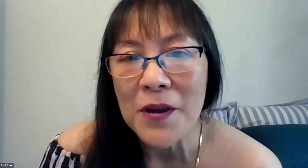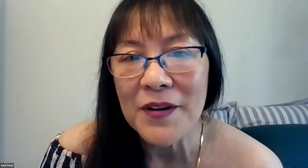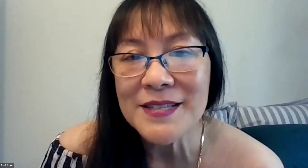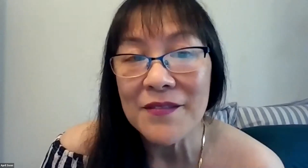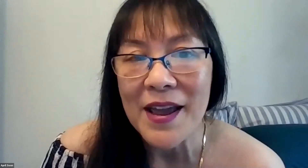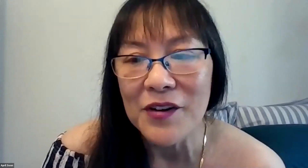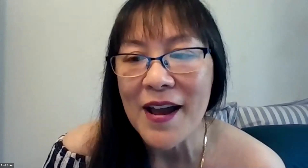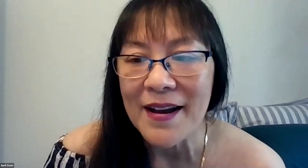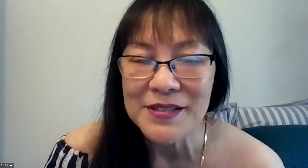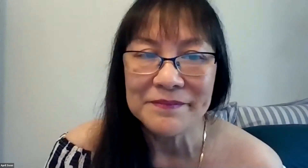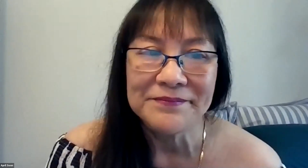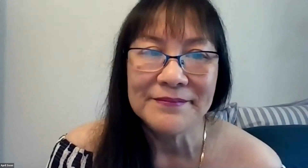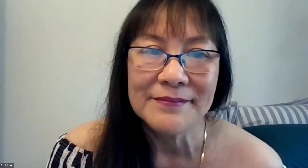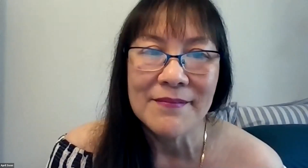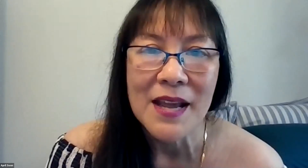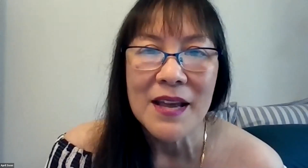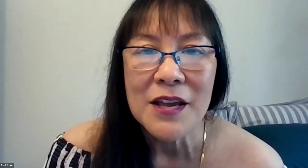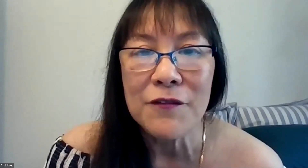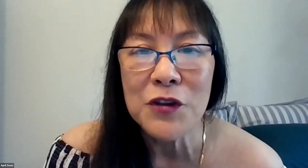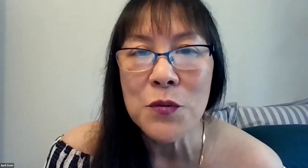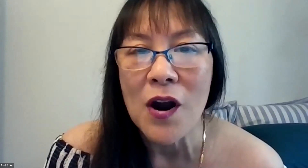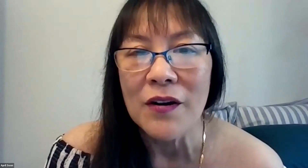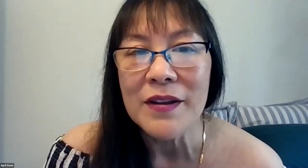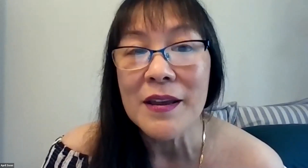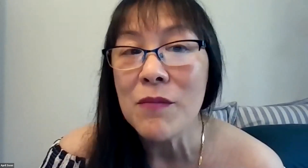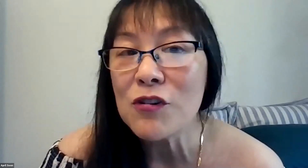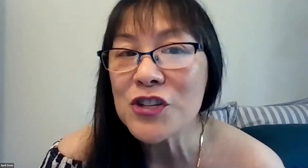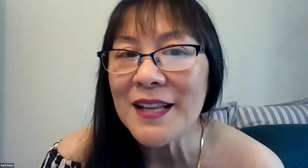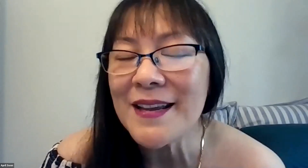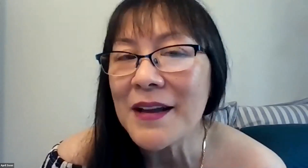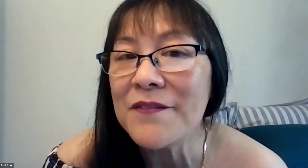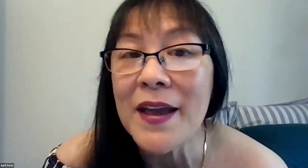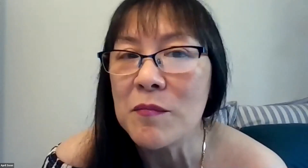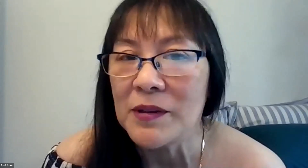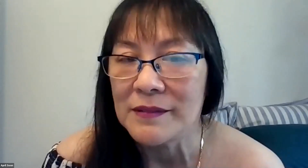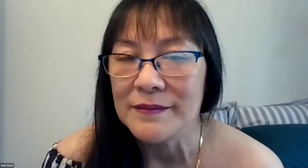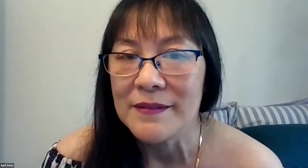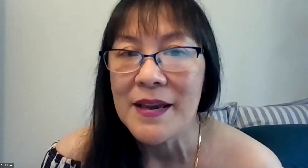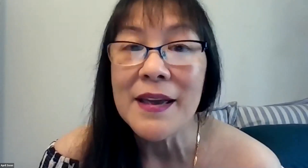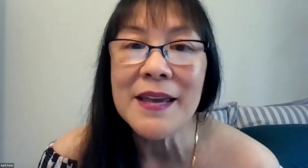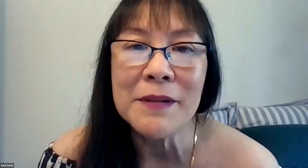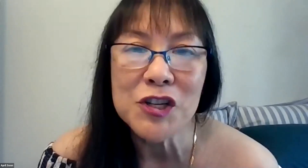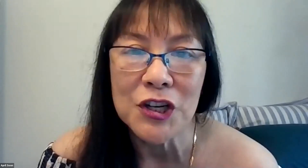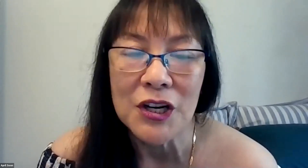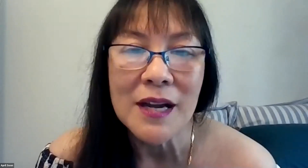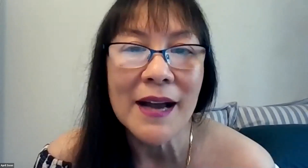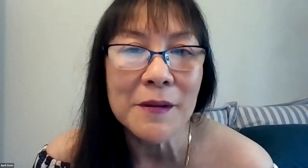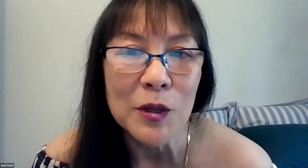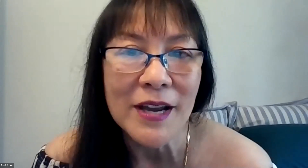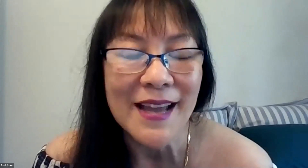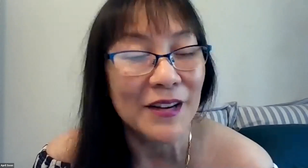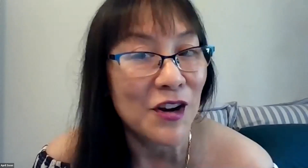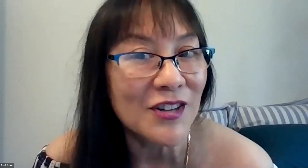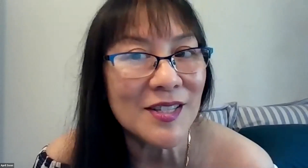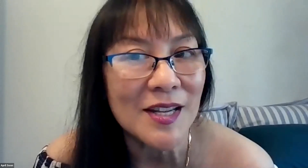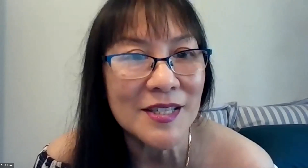all the boyfriends I've ever had. If you are emotionally unavailable, immature,